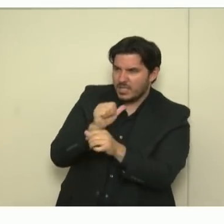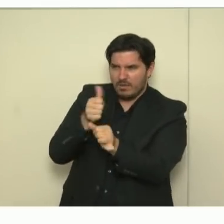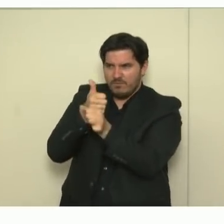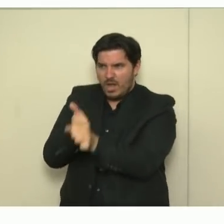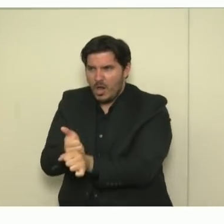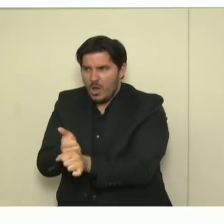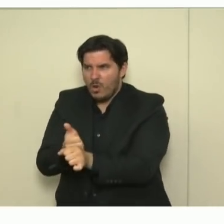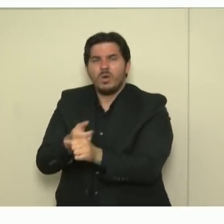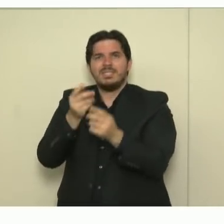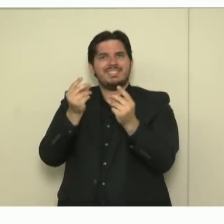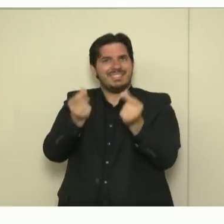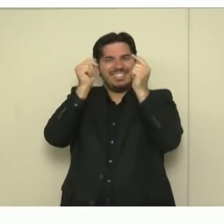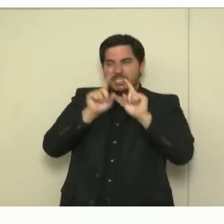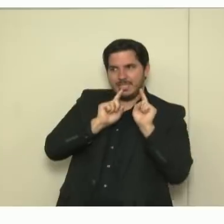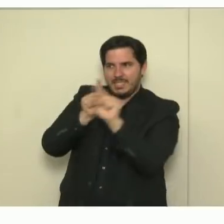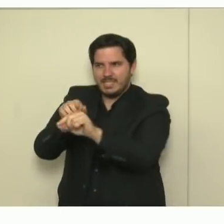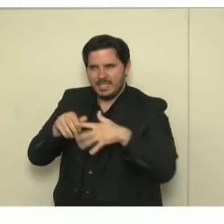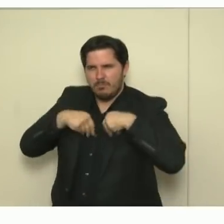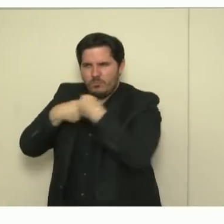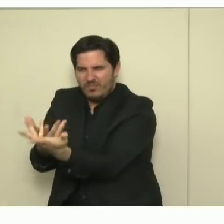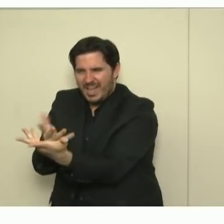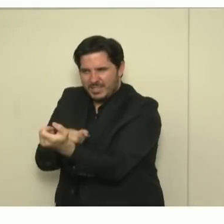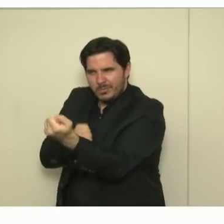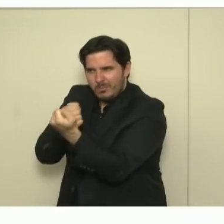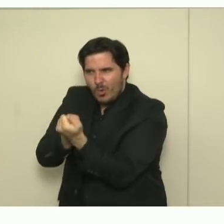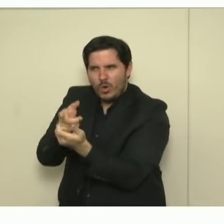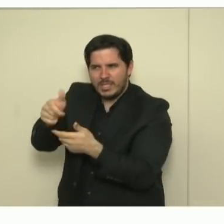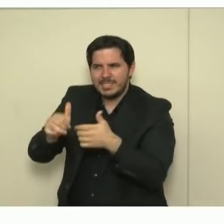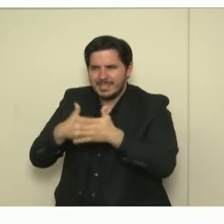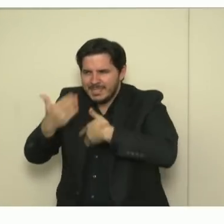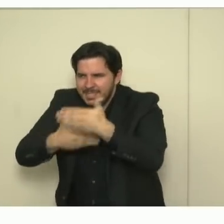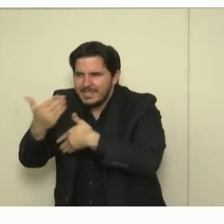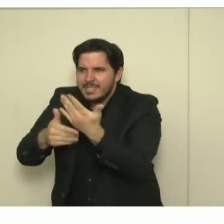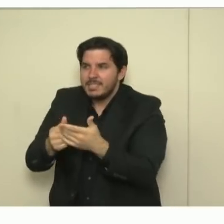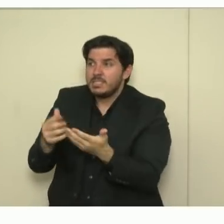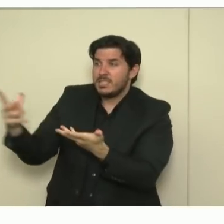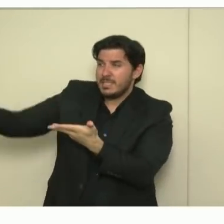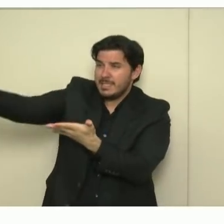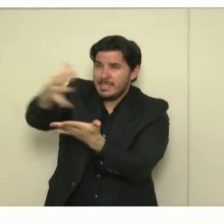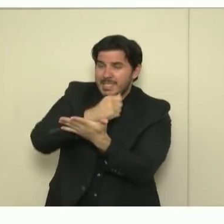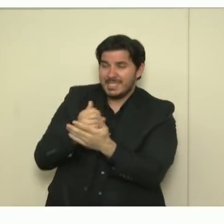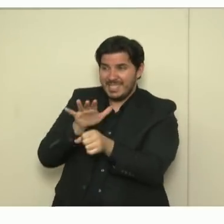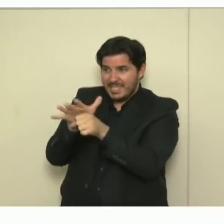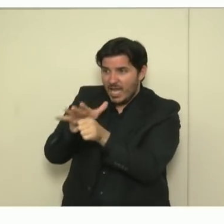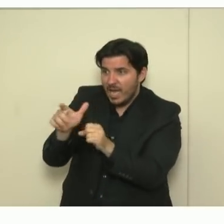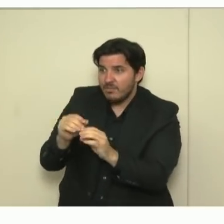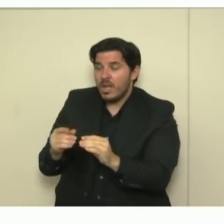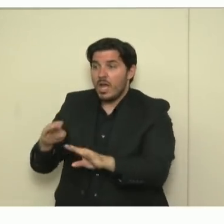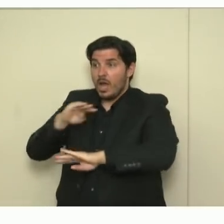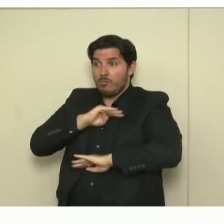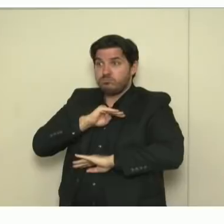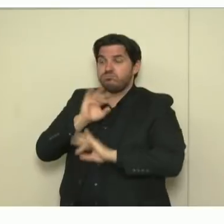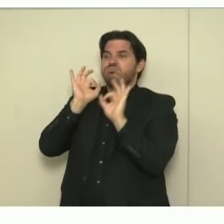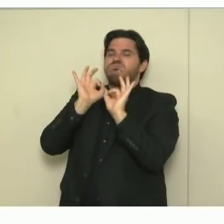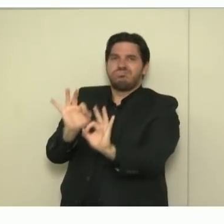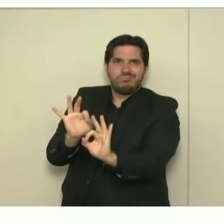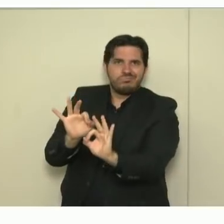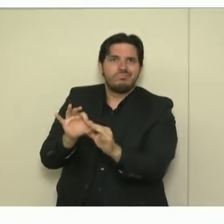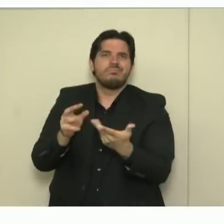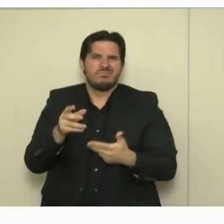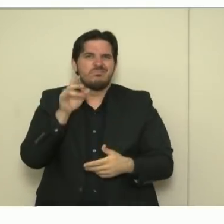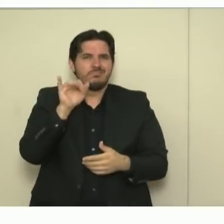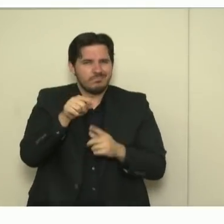we're responding right away to support the district and support the charter school to fix that problem and to